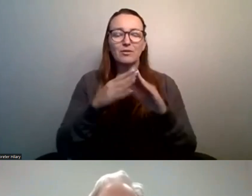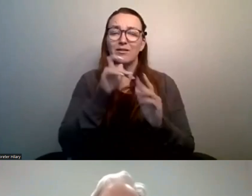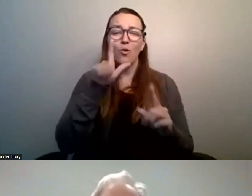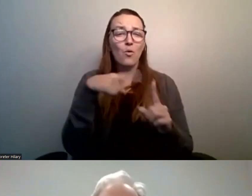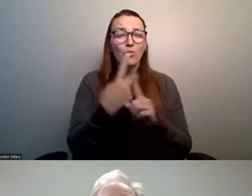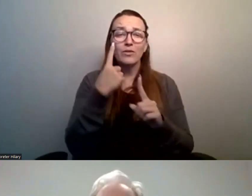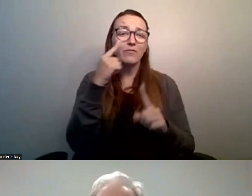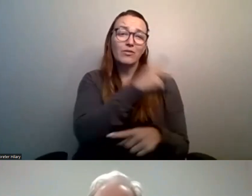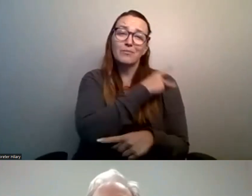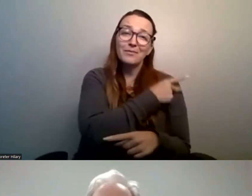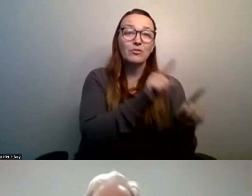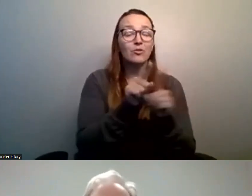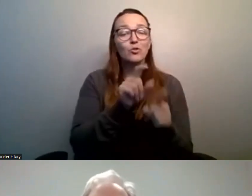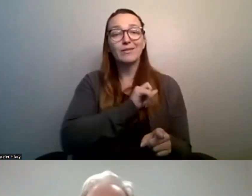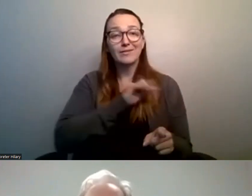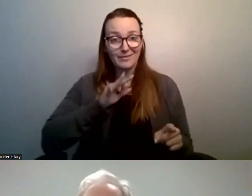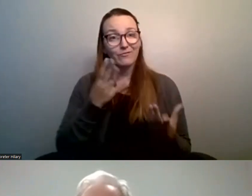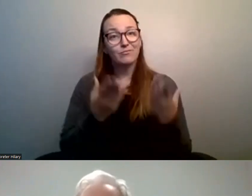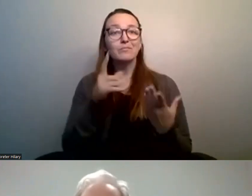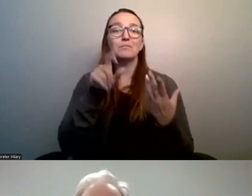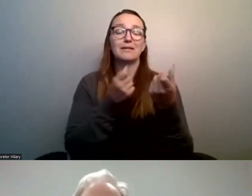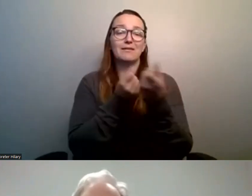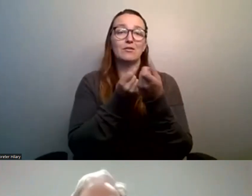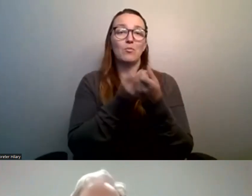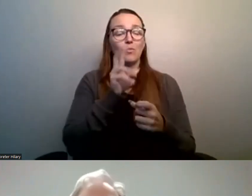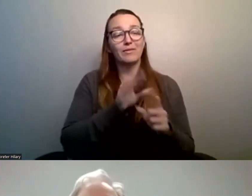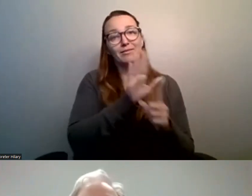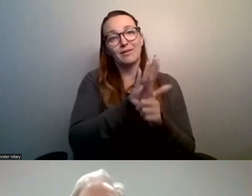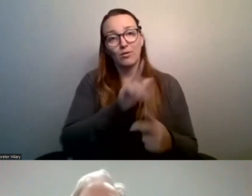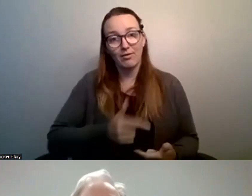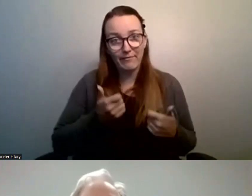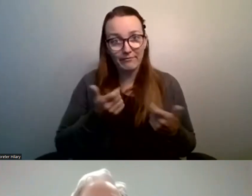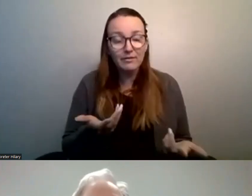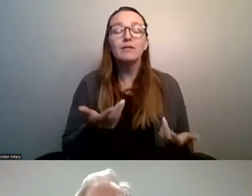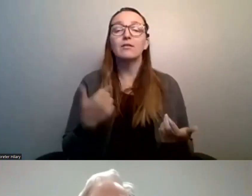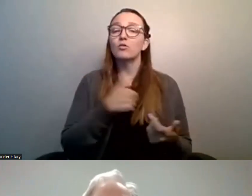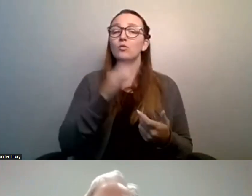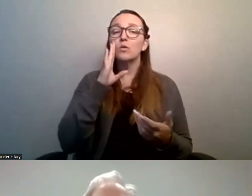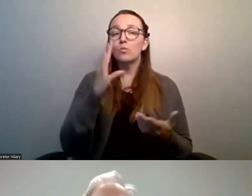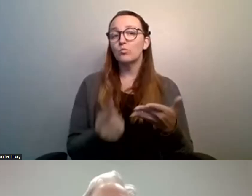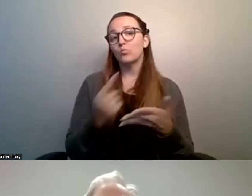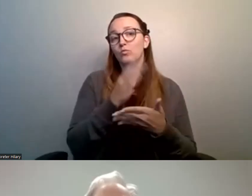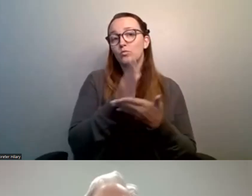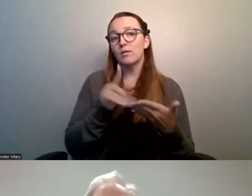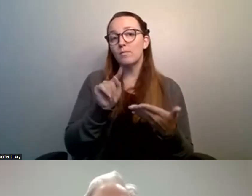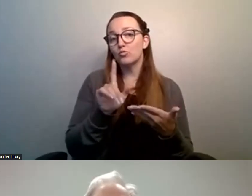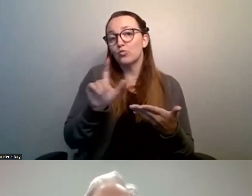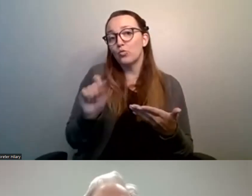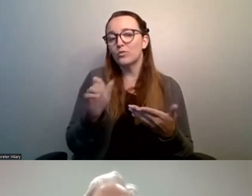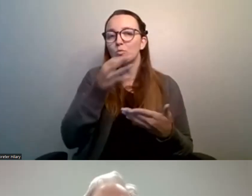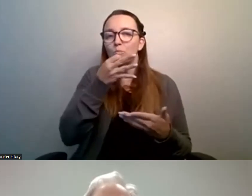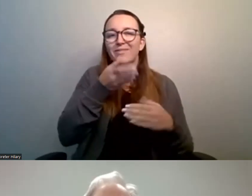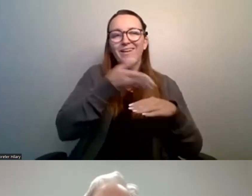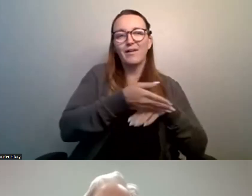also for staff who might need that same kind of support in their lives. And we're going to go over some tools in just a moment after our